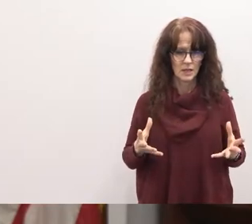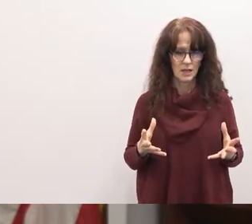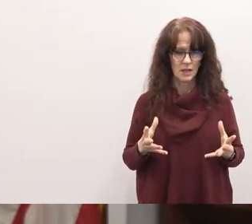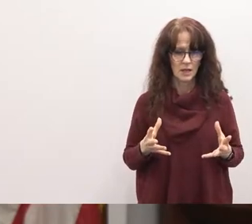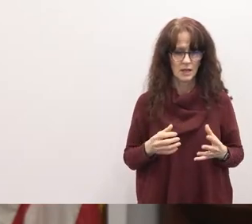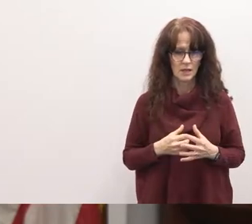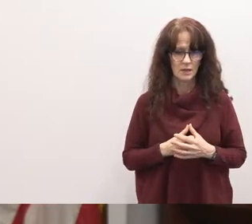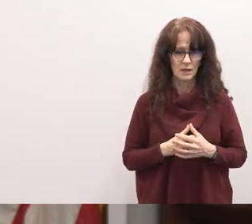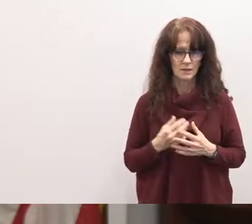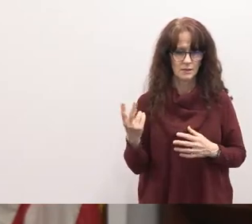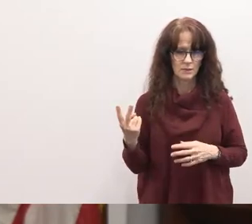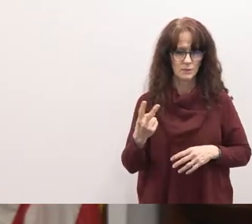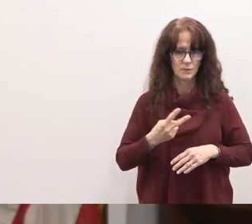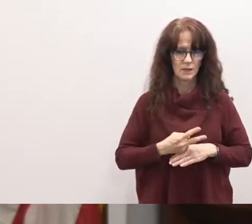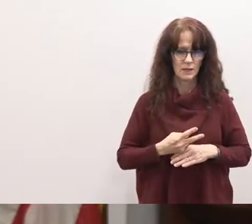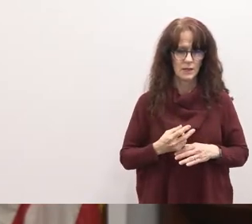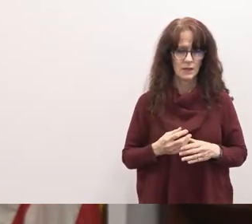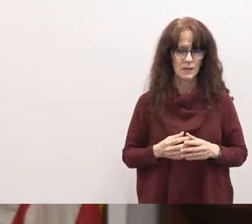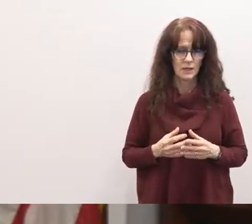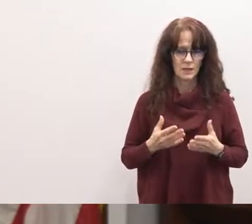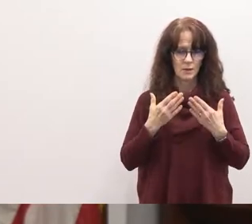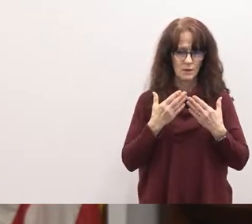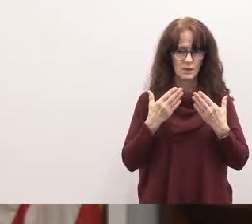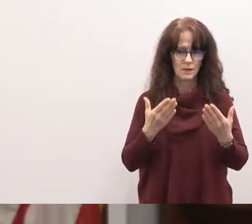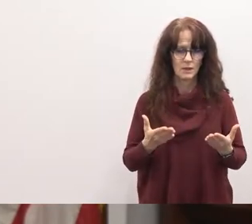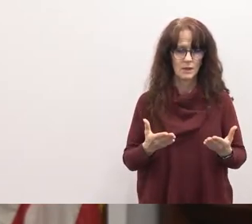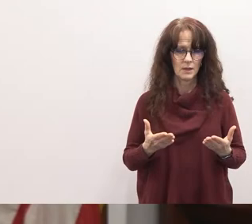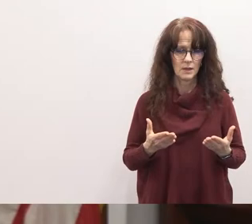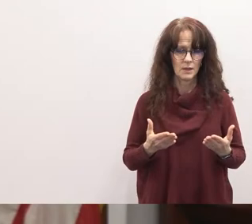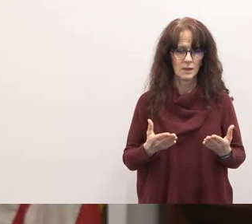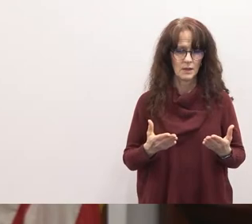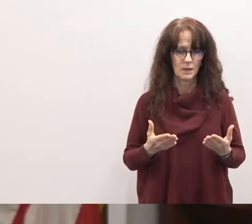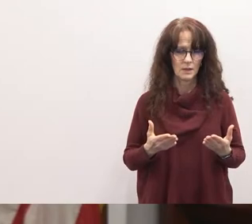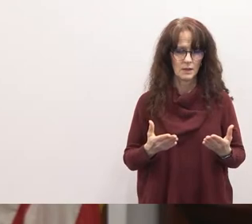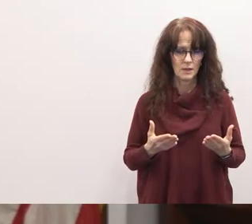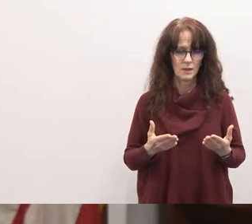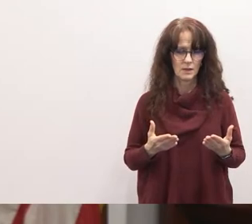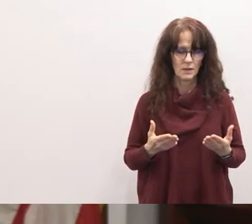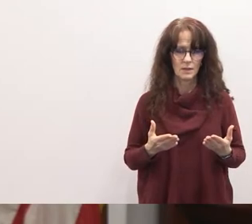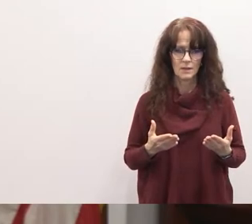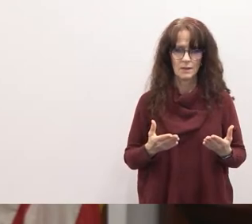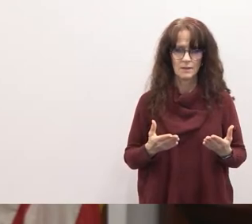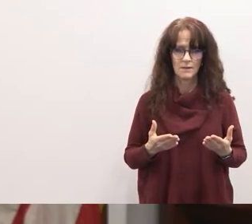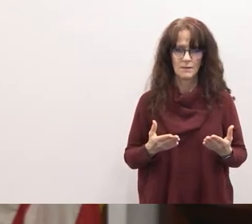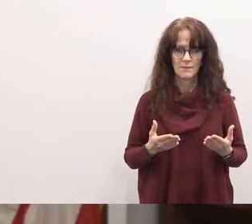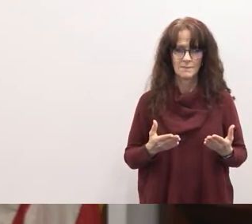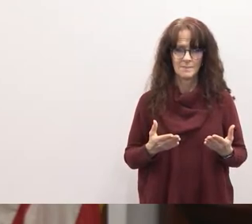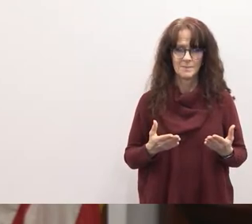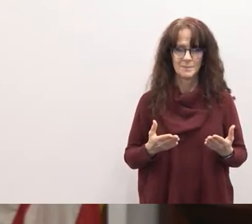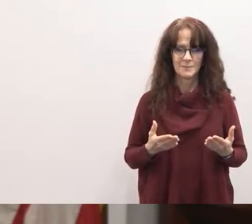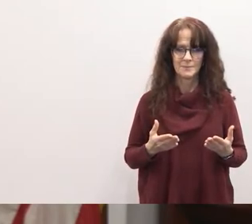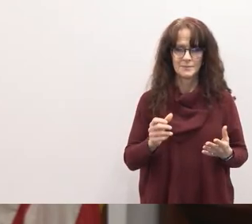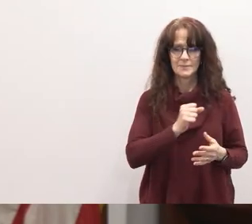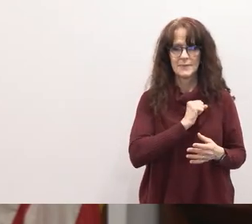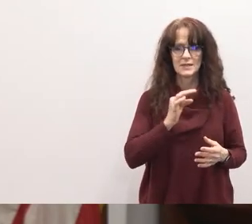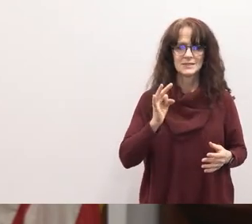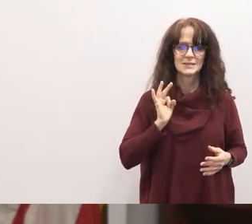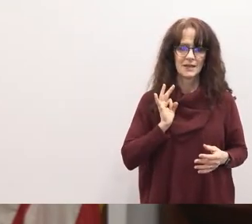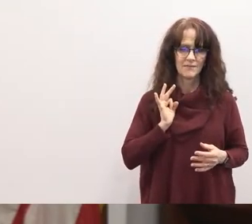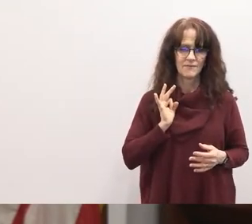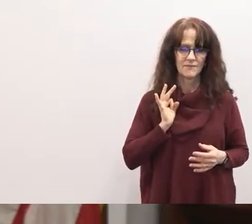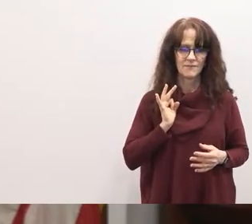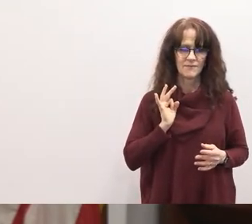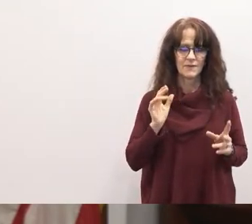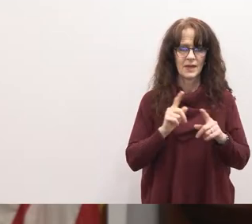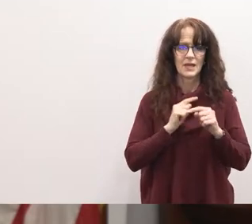in the last 2 days. I want to thank and echo your sentiments, Mr. Miller, our staff,